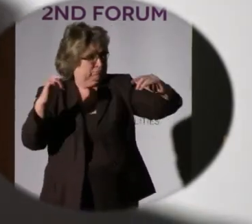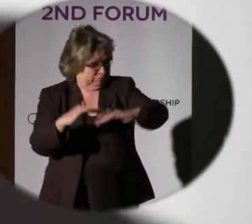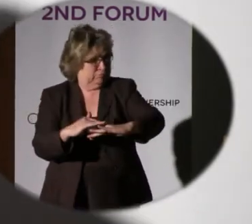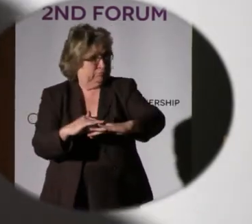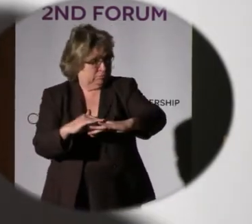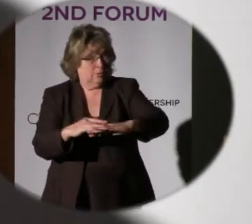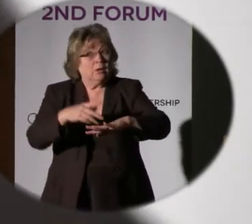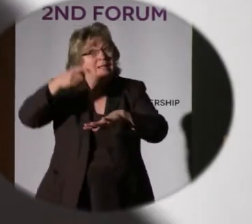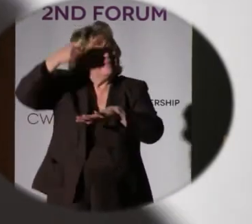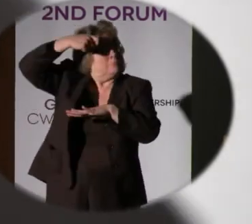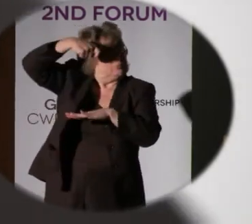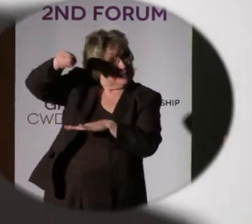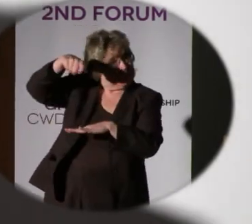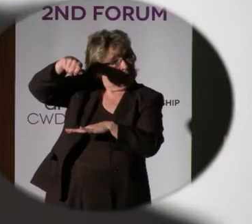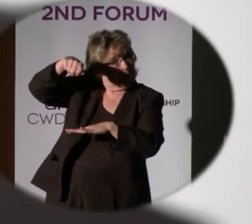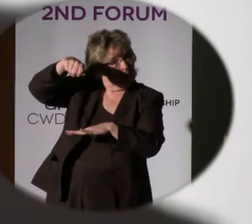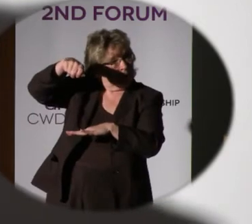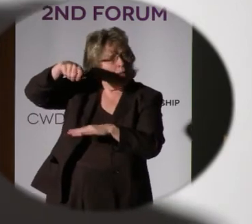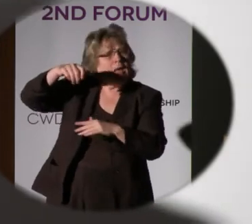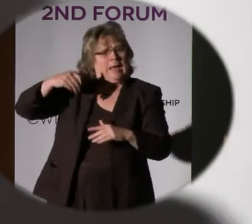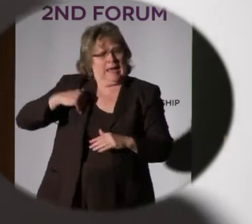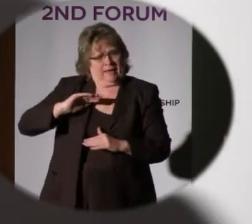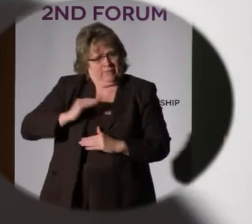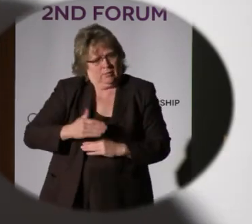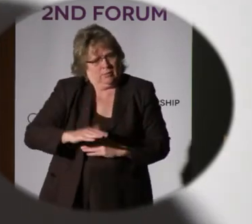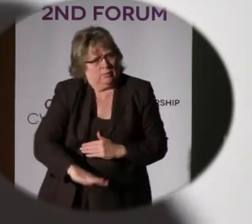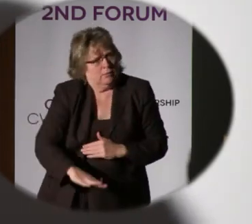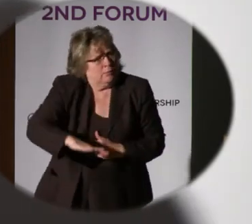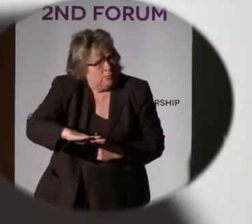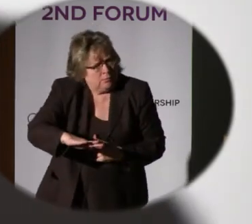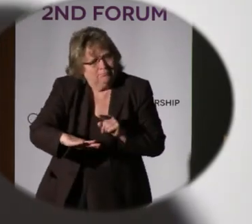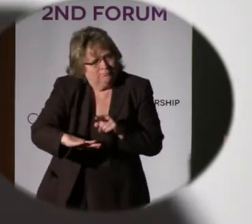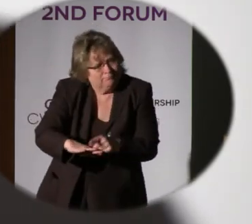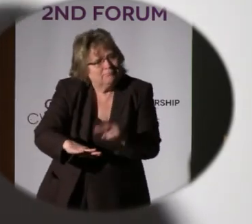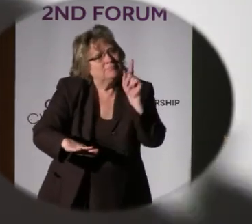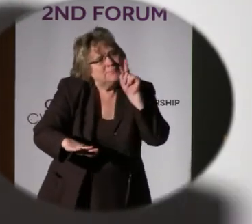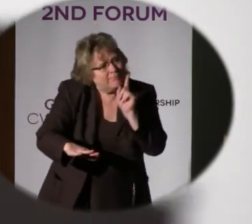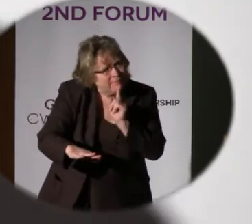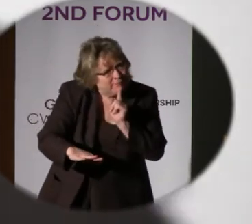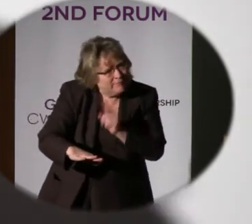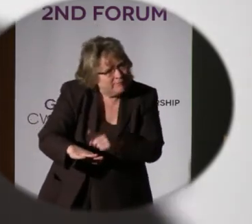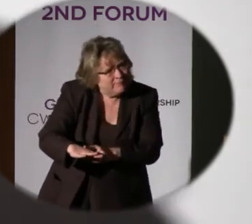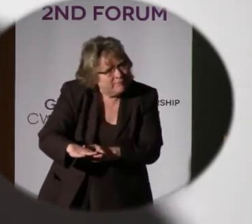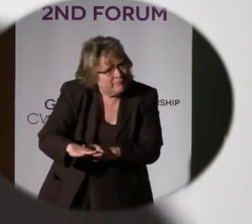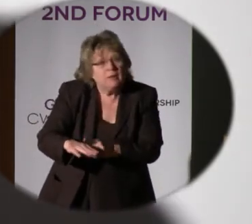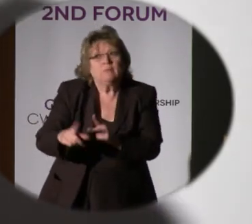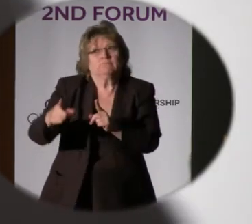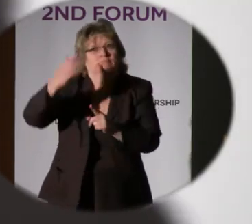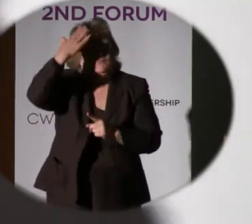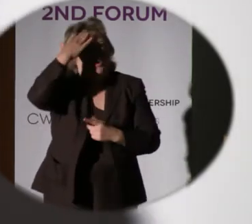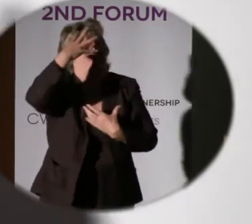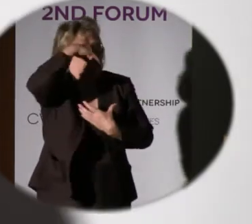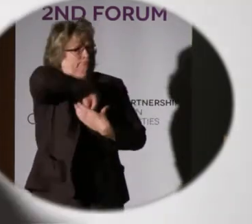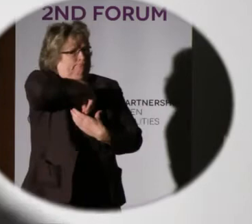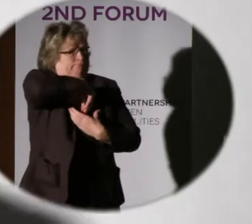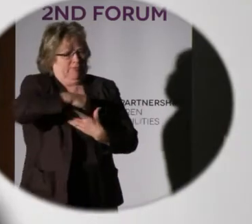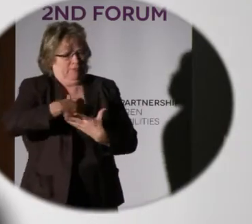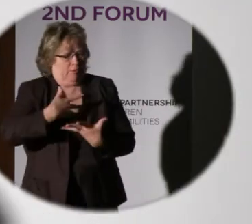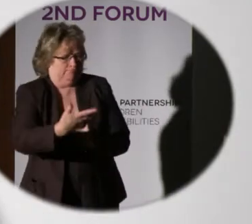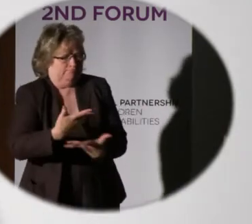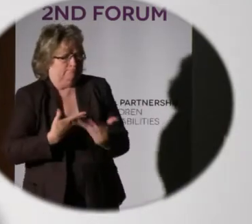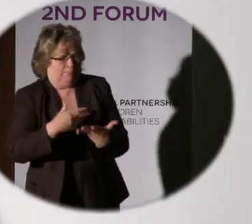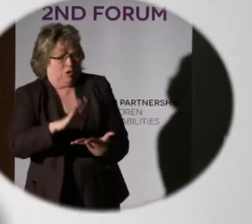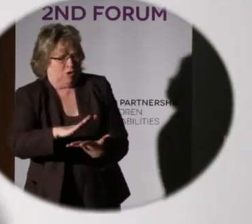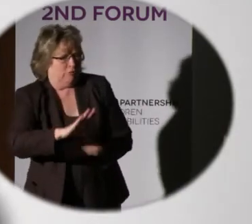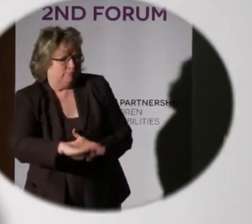sent a very strong signal to the public, to the general public in Rwanda. So what have we learned through